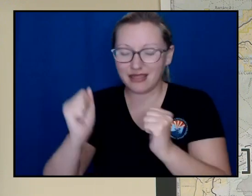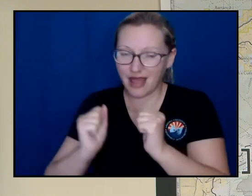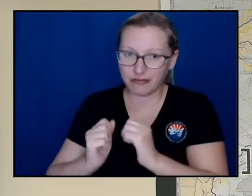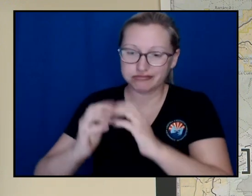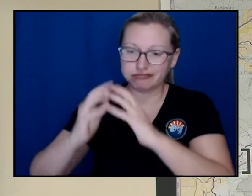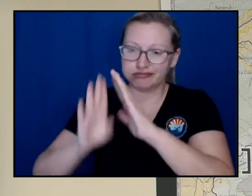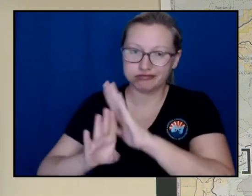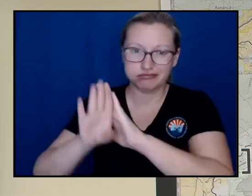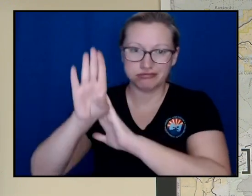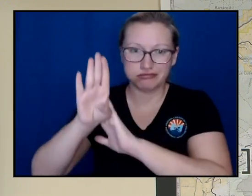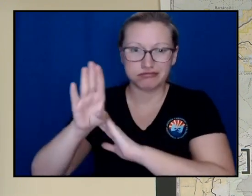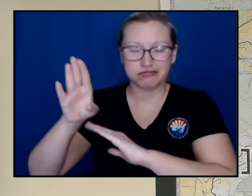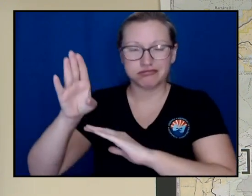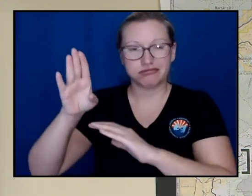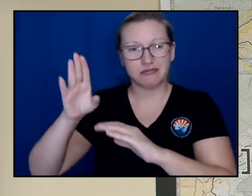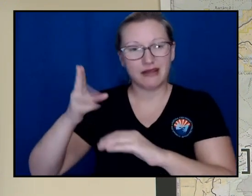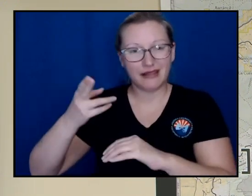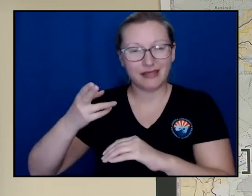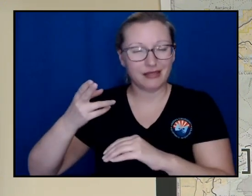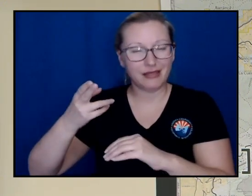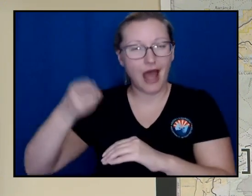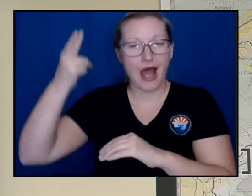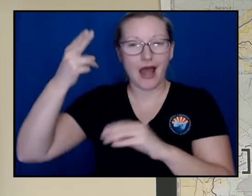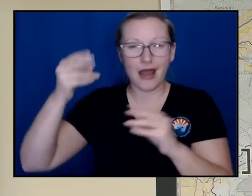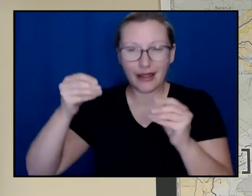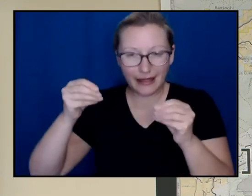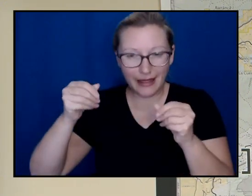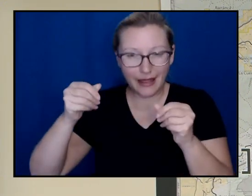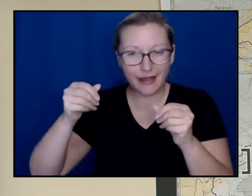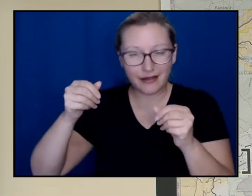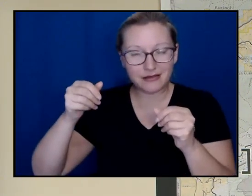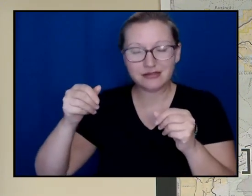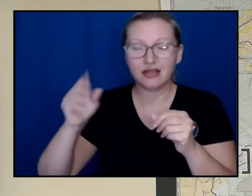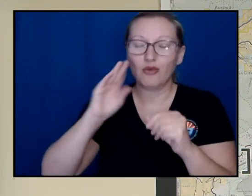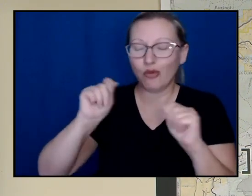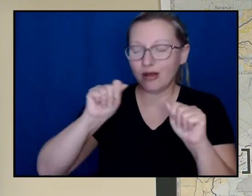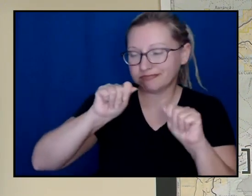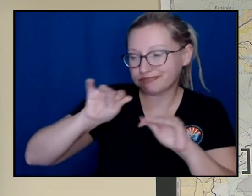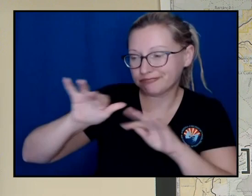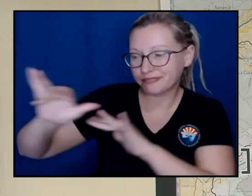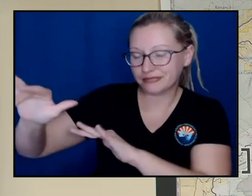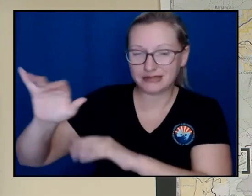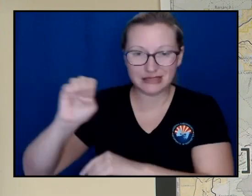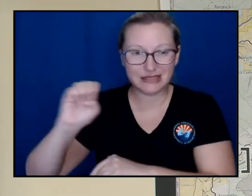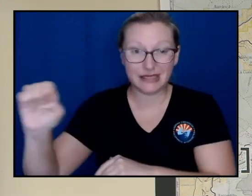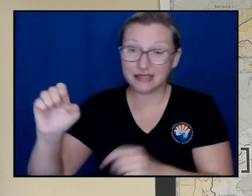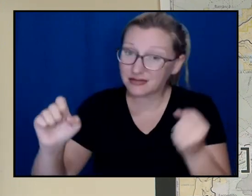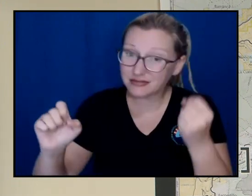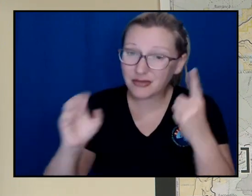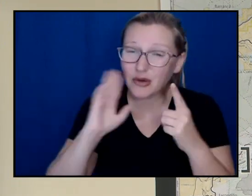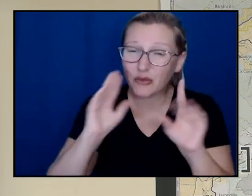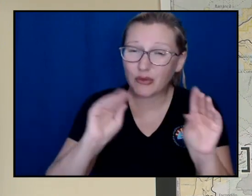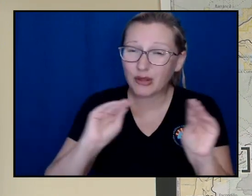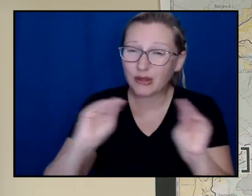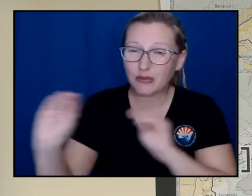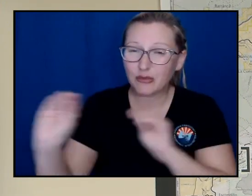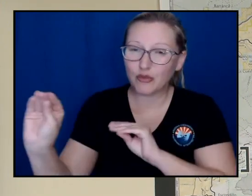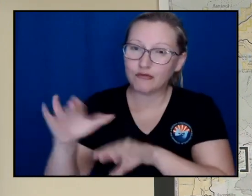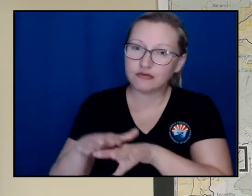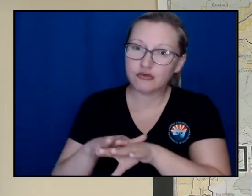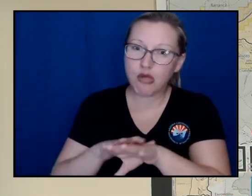today. Now, again, kind of like I said, they're going to be slow. They're going to meander.